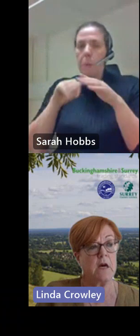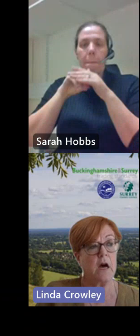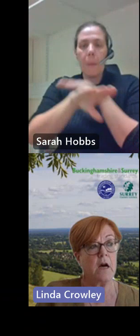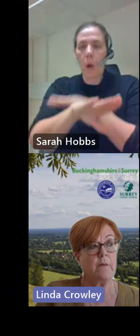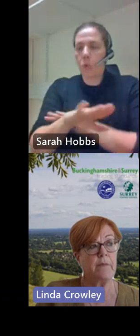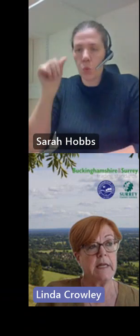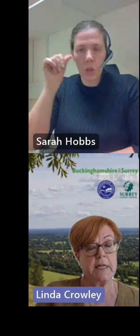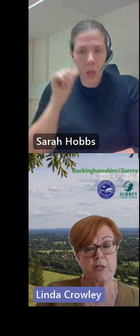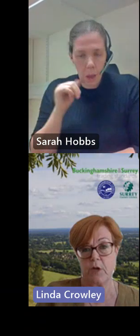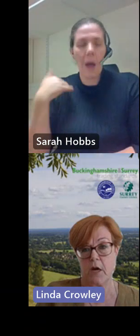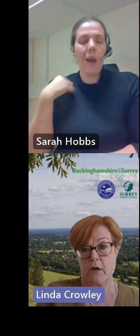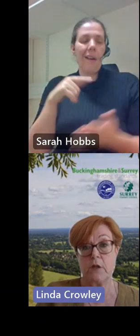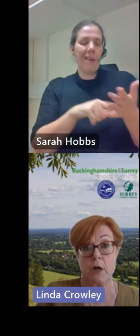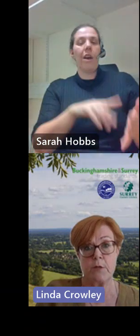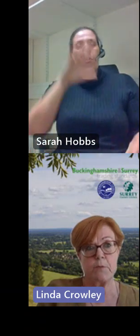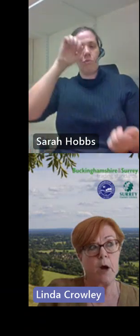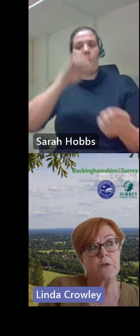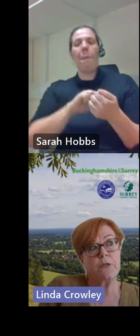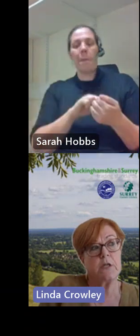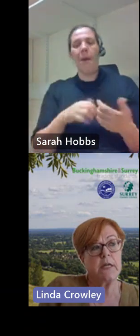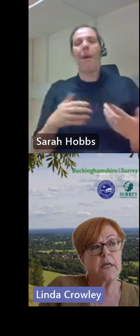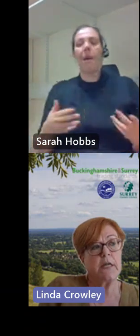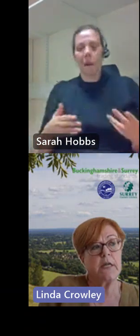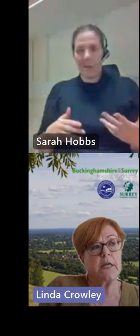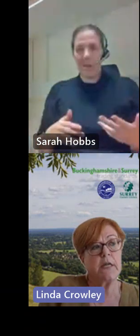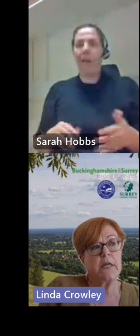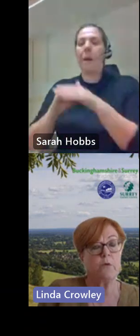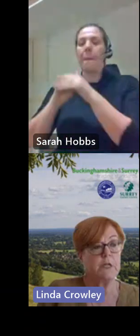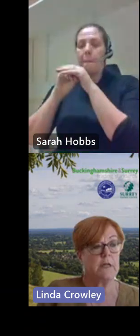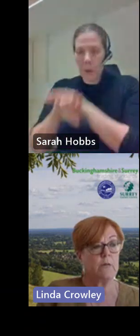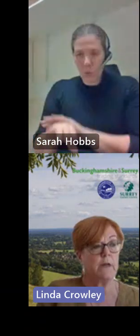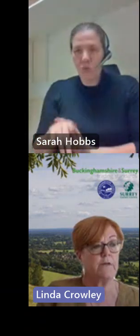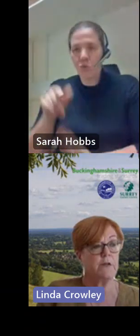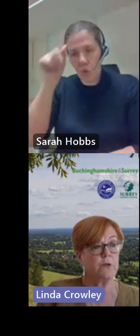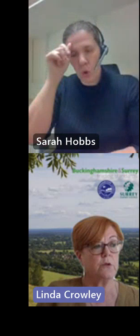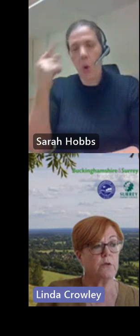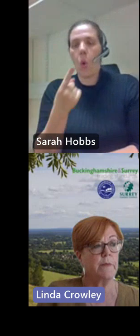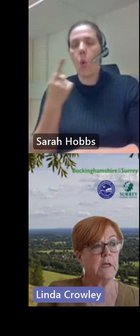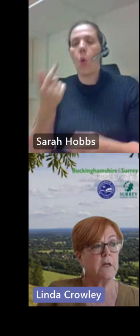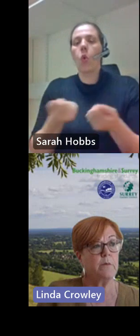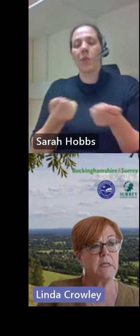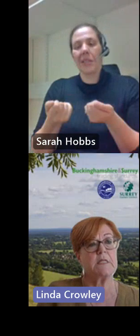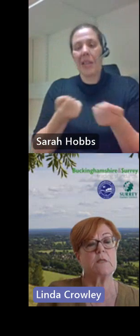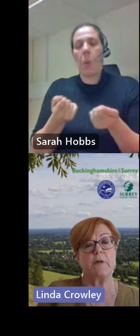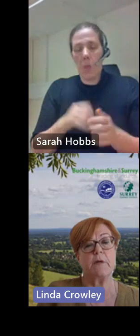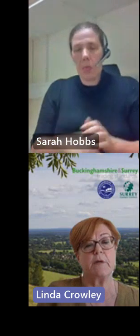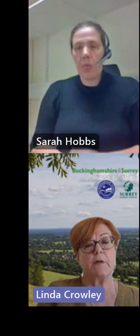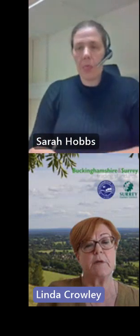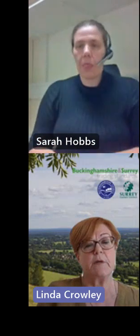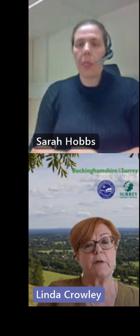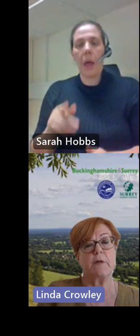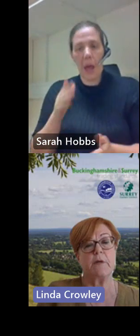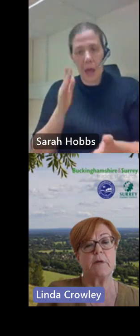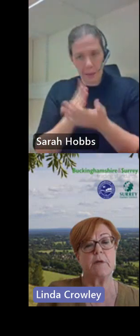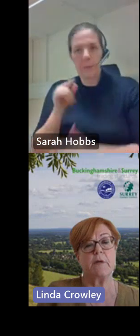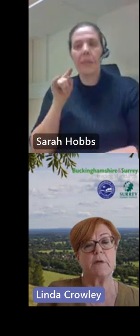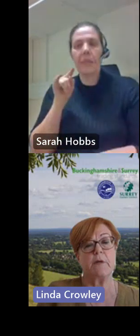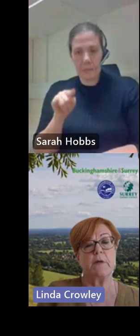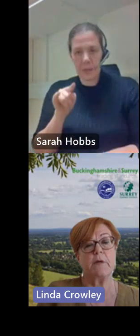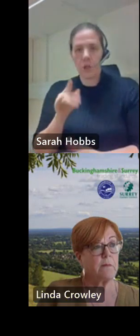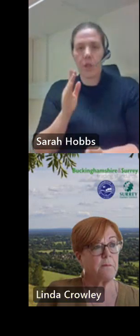scams unless unless you know who you're dealing with, for sure. Be suspicious.